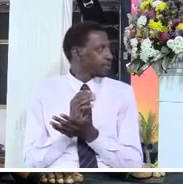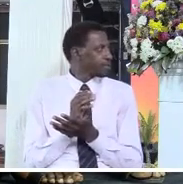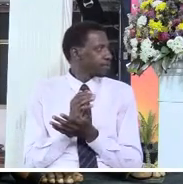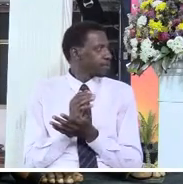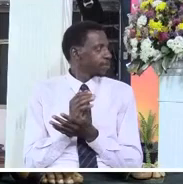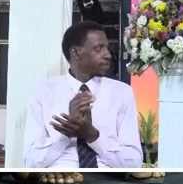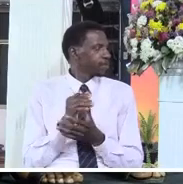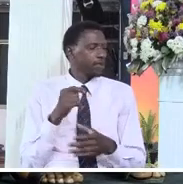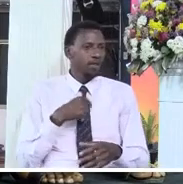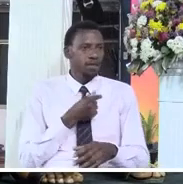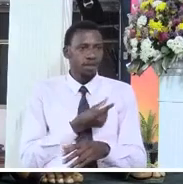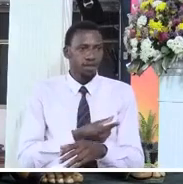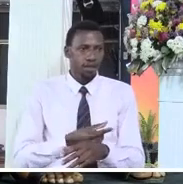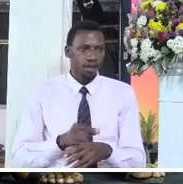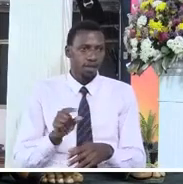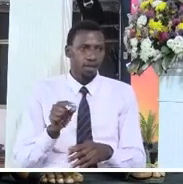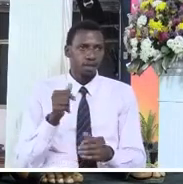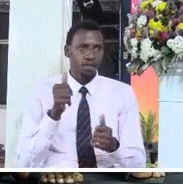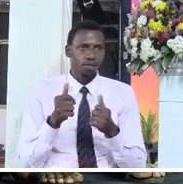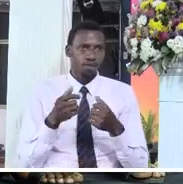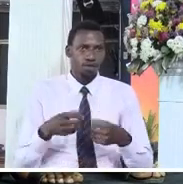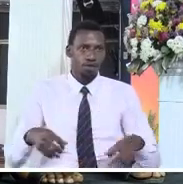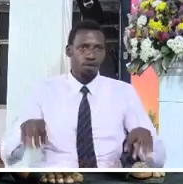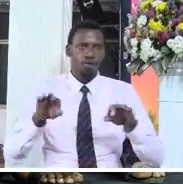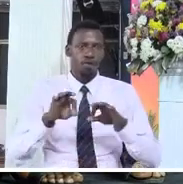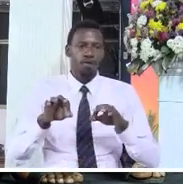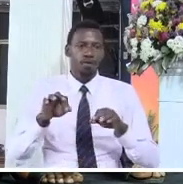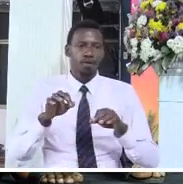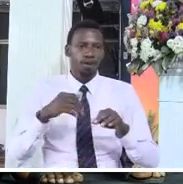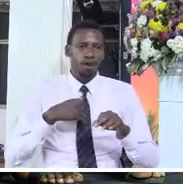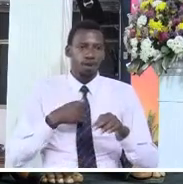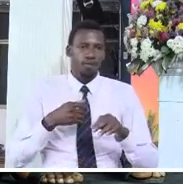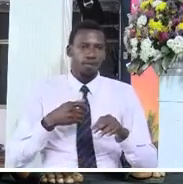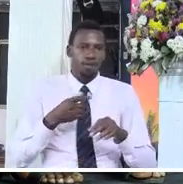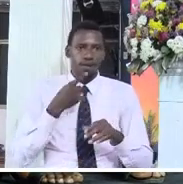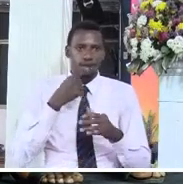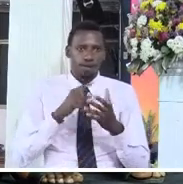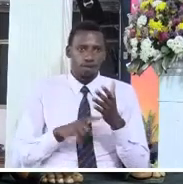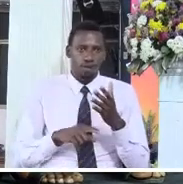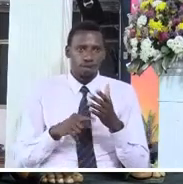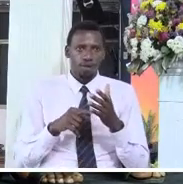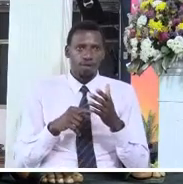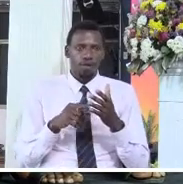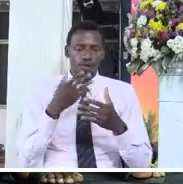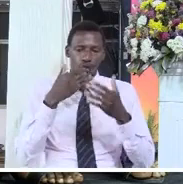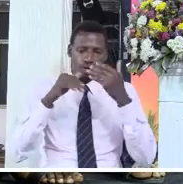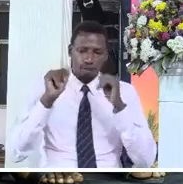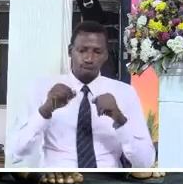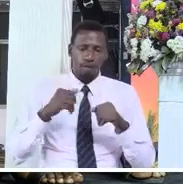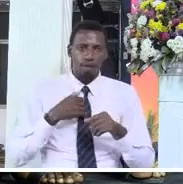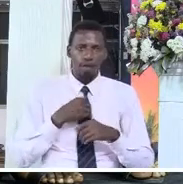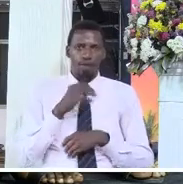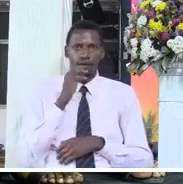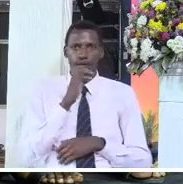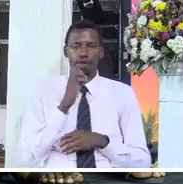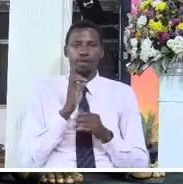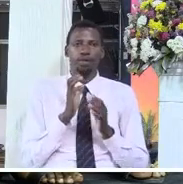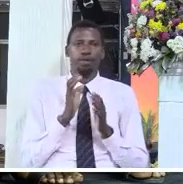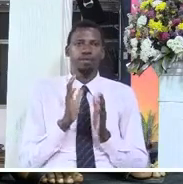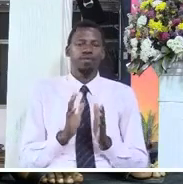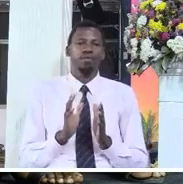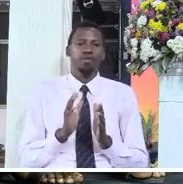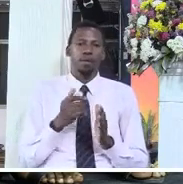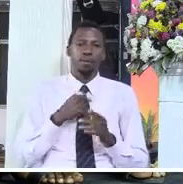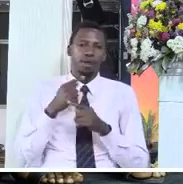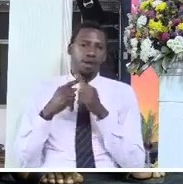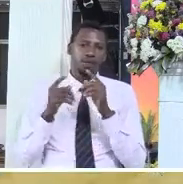has extended that universities can have elders. And so I have no experience, but I have theoretical knowledge that